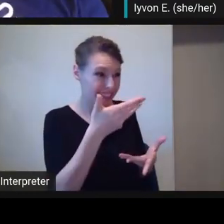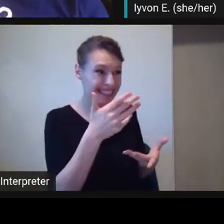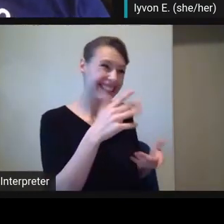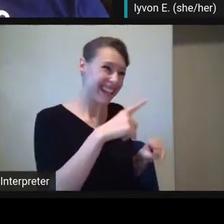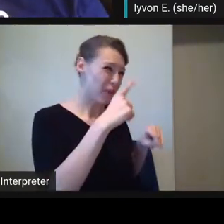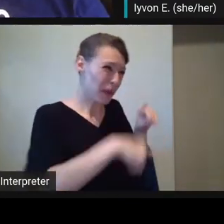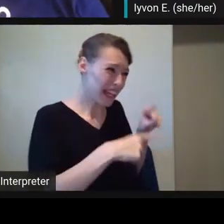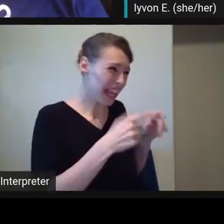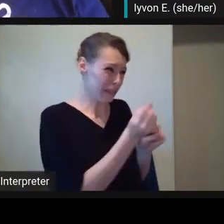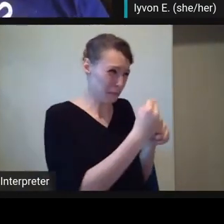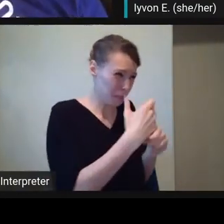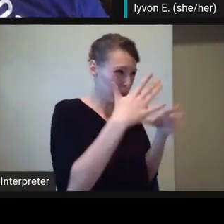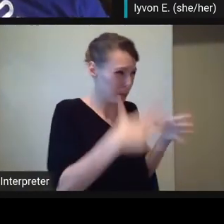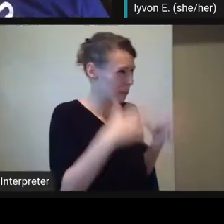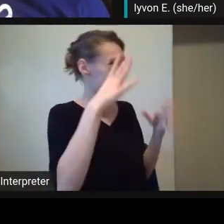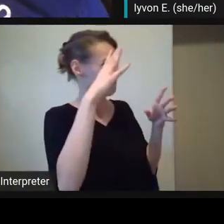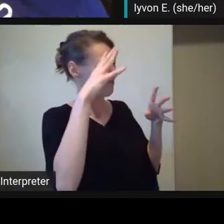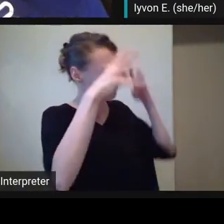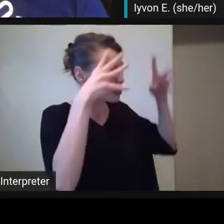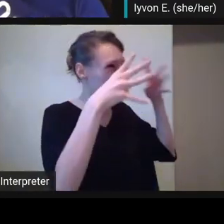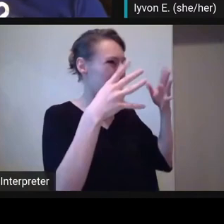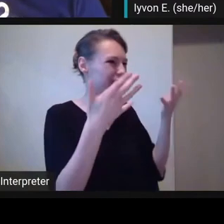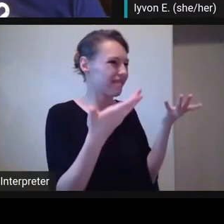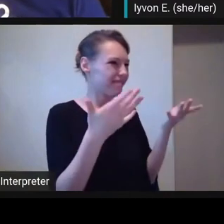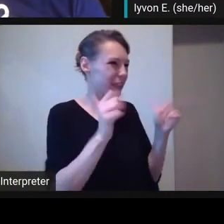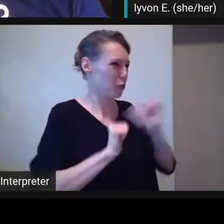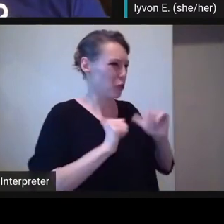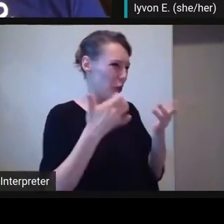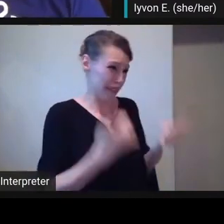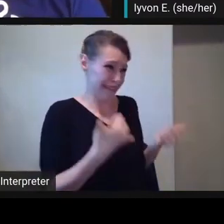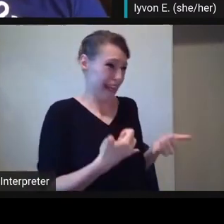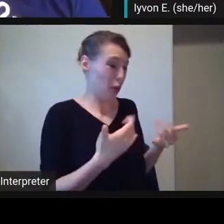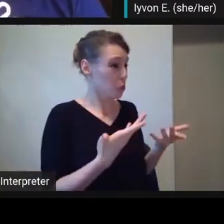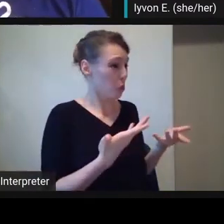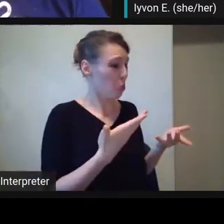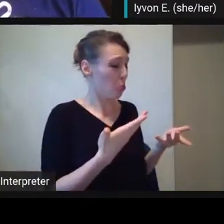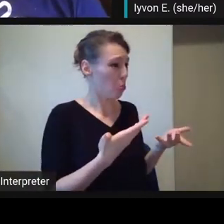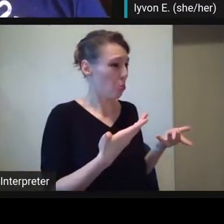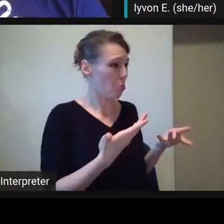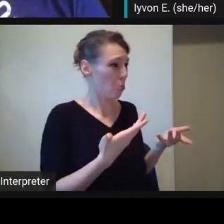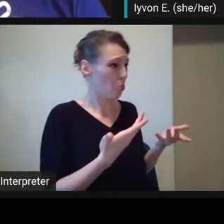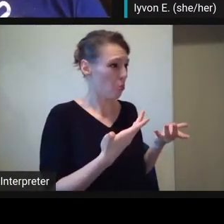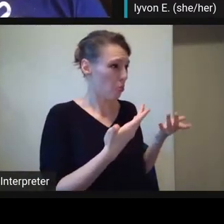know. Take your time. And the other thing we decided to do, which I'm really excited about, was